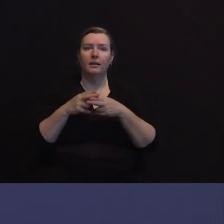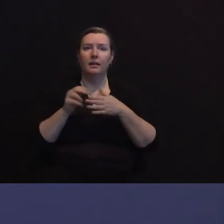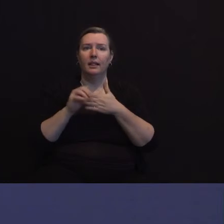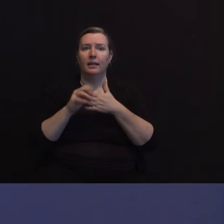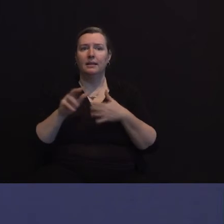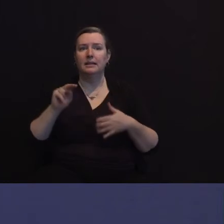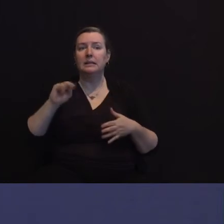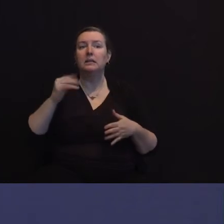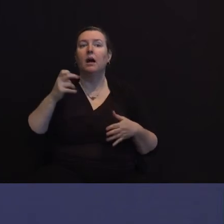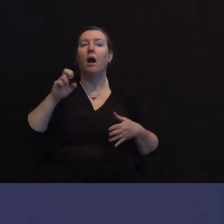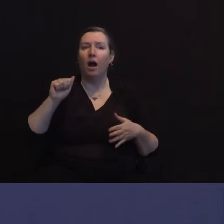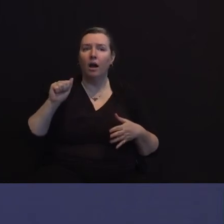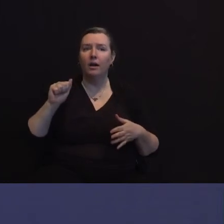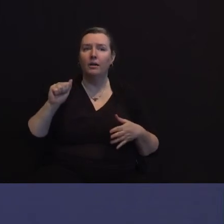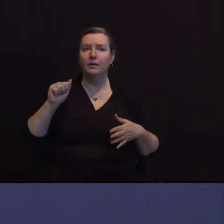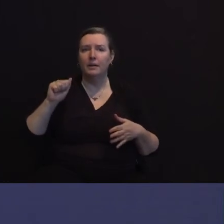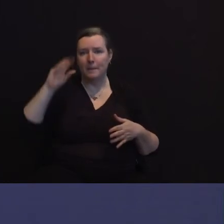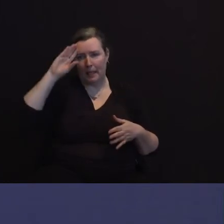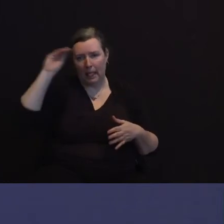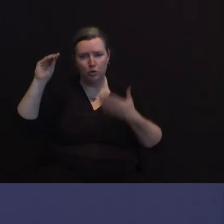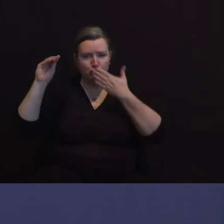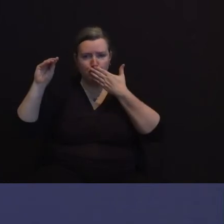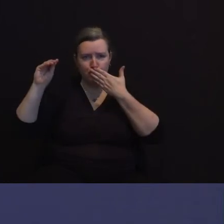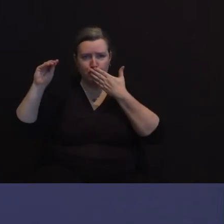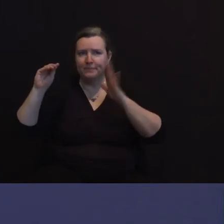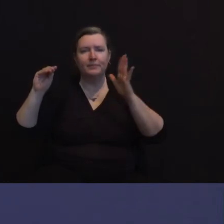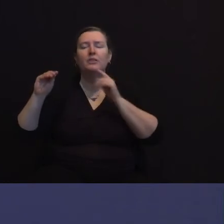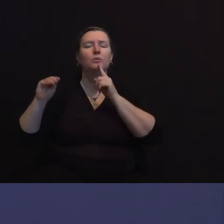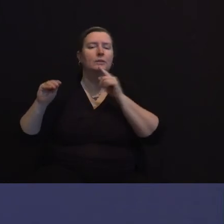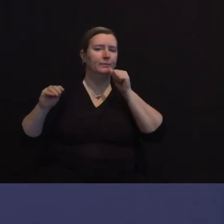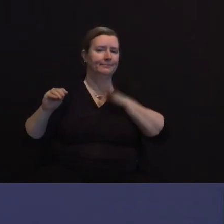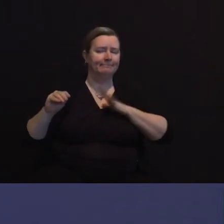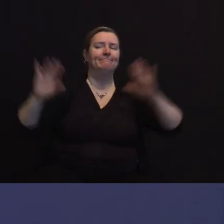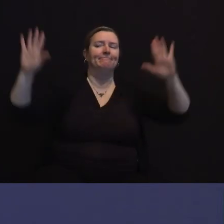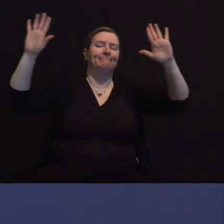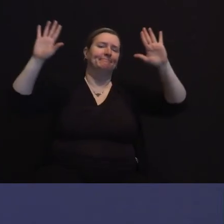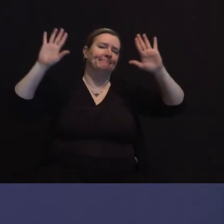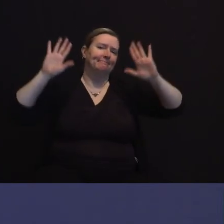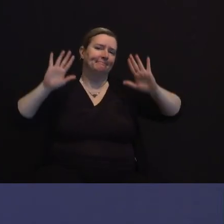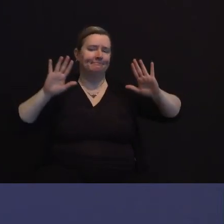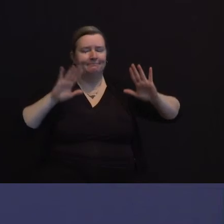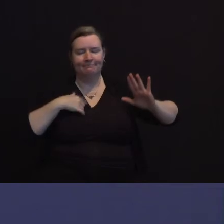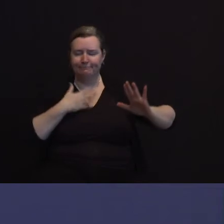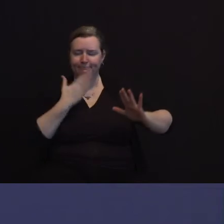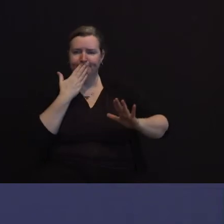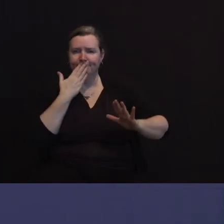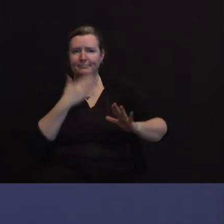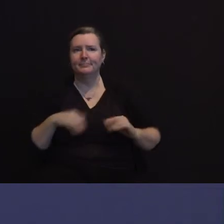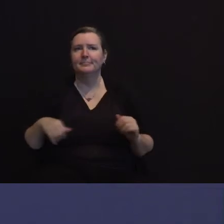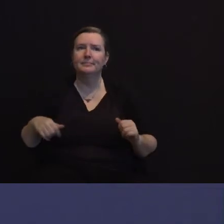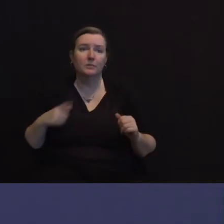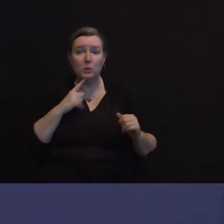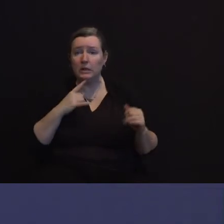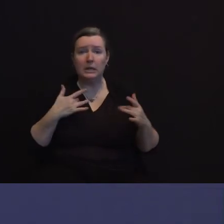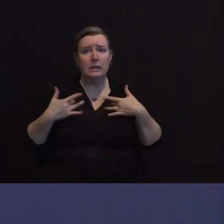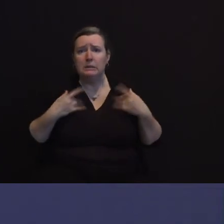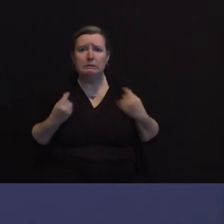district, where I know there's been a lot of anxiety, and lately you've read some press about Montclair.